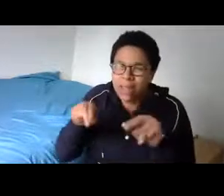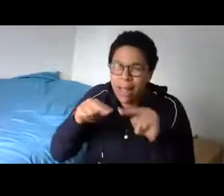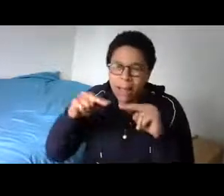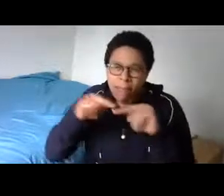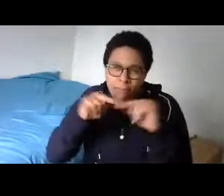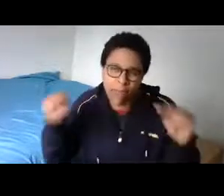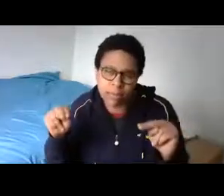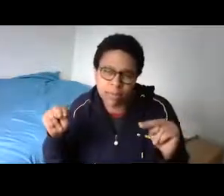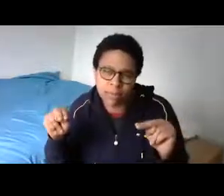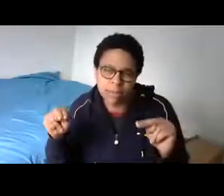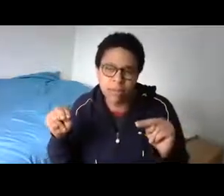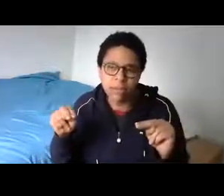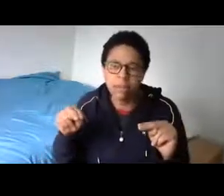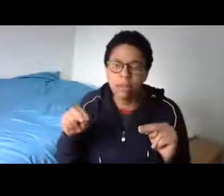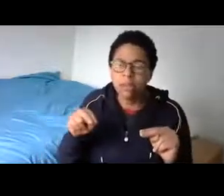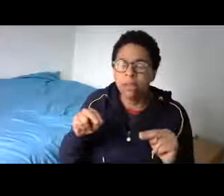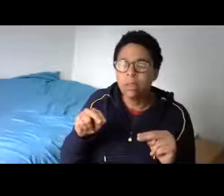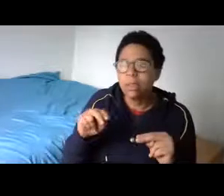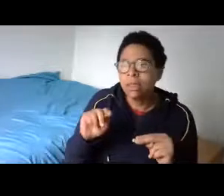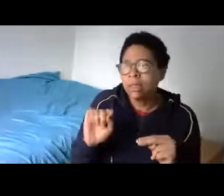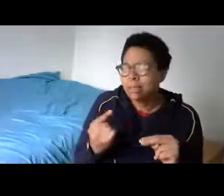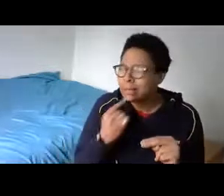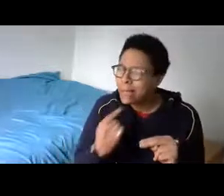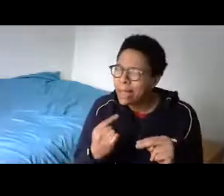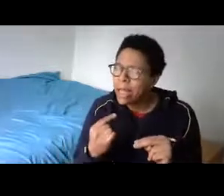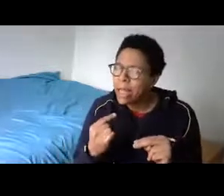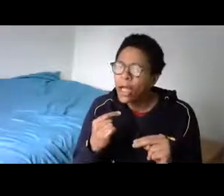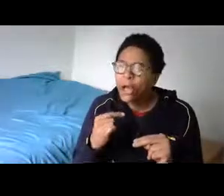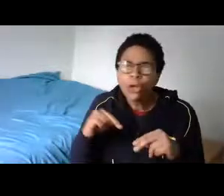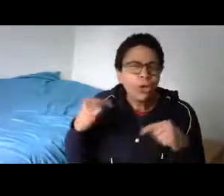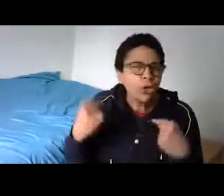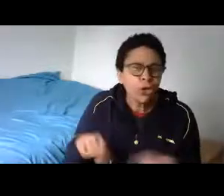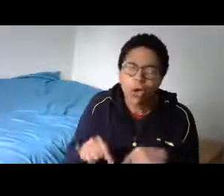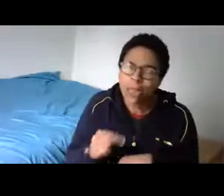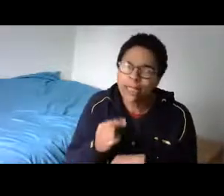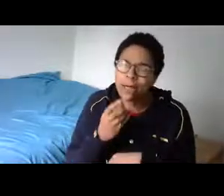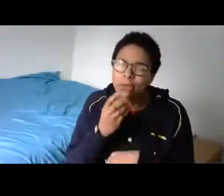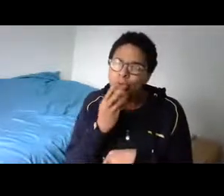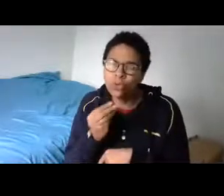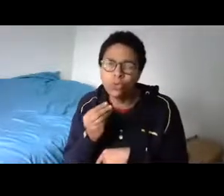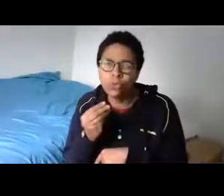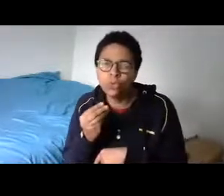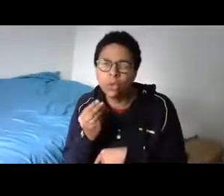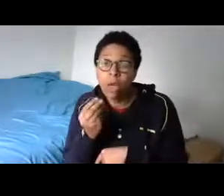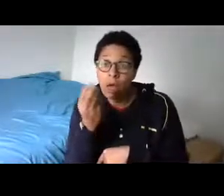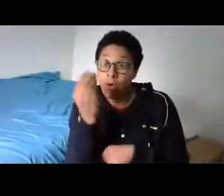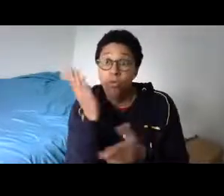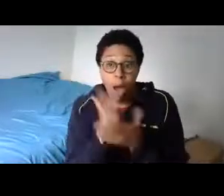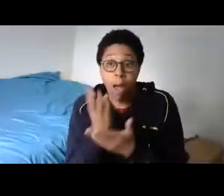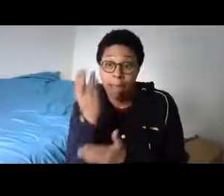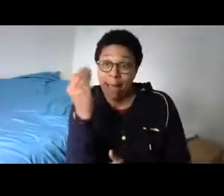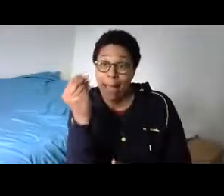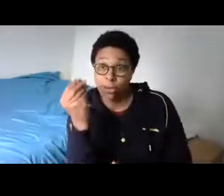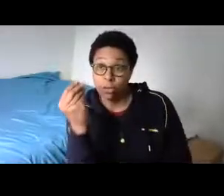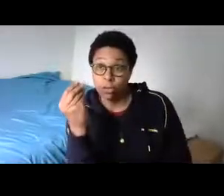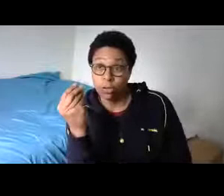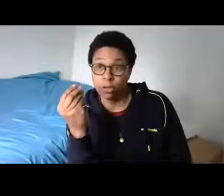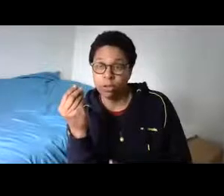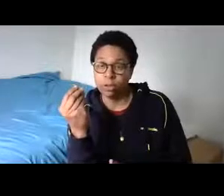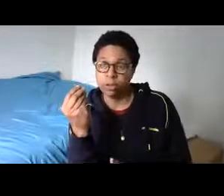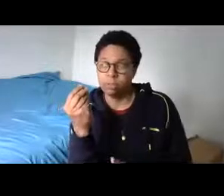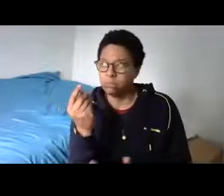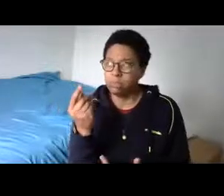in cash and pay in cash, when the guidance says that, yeah, why not? People should be allowed, as long as there is evidence